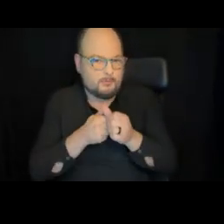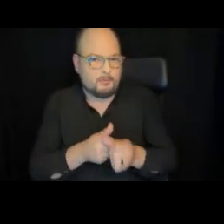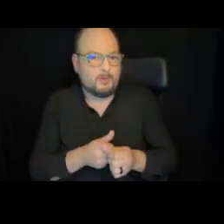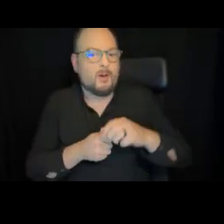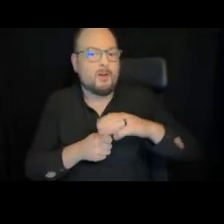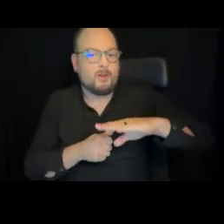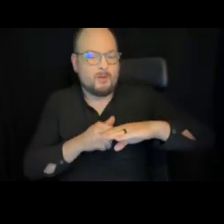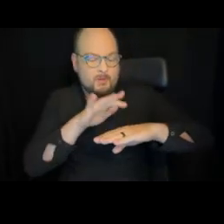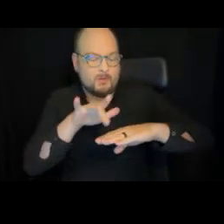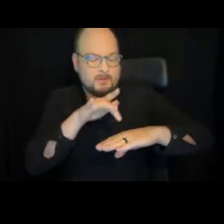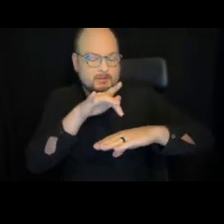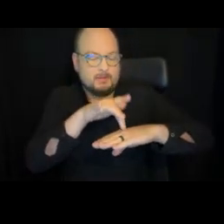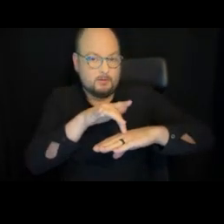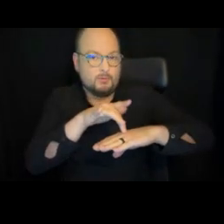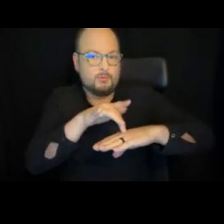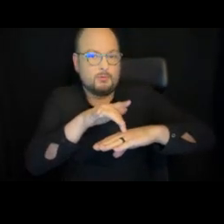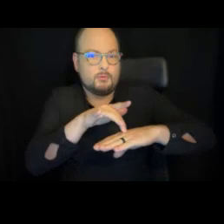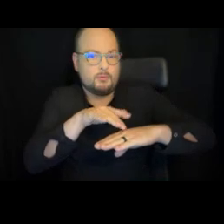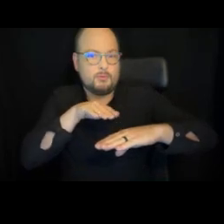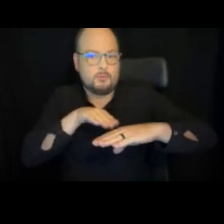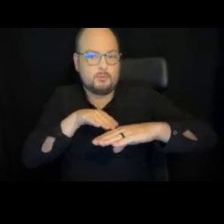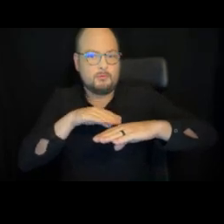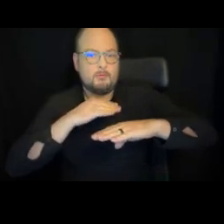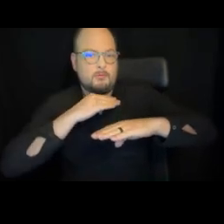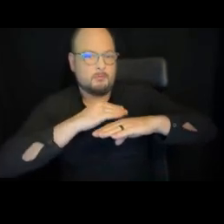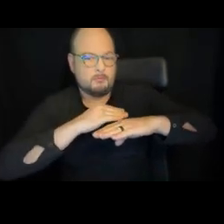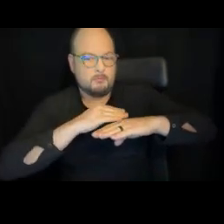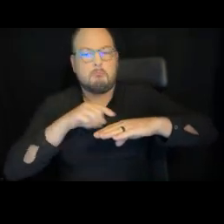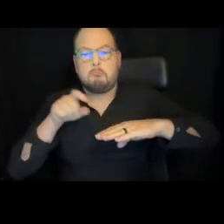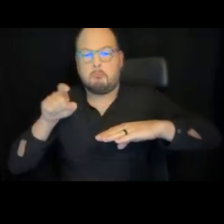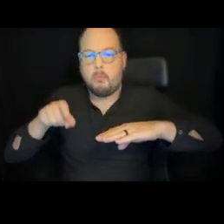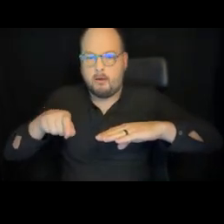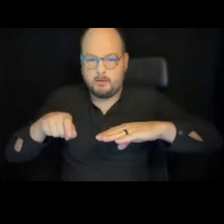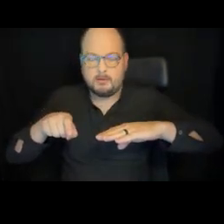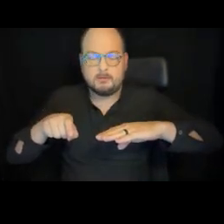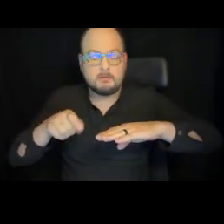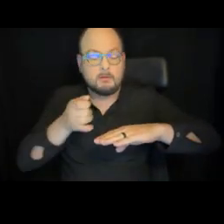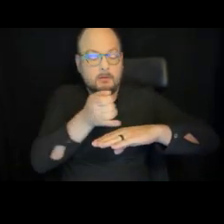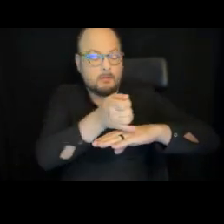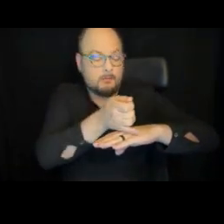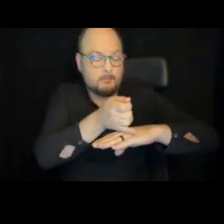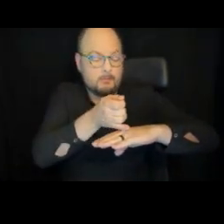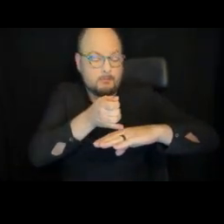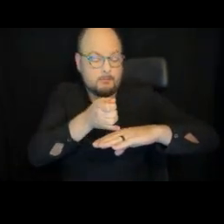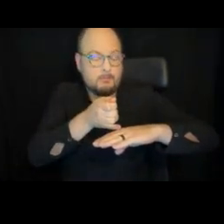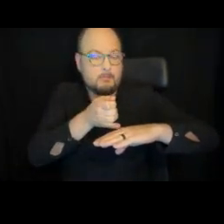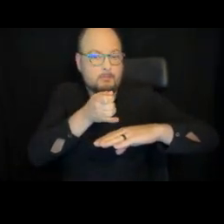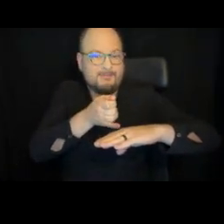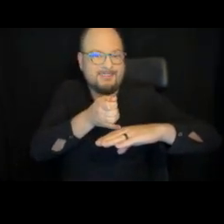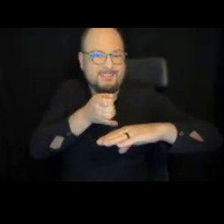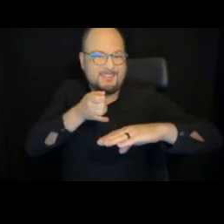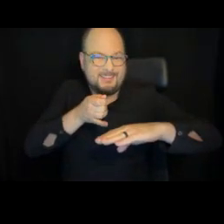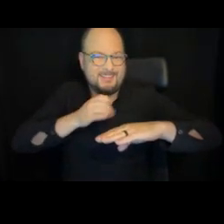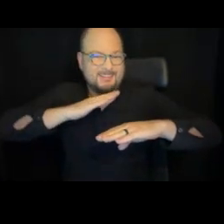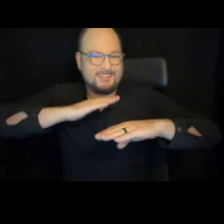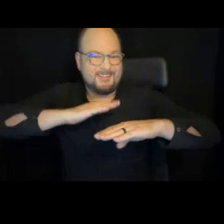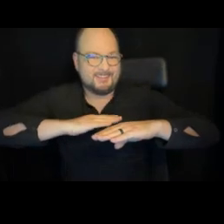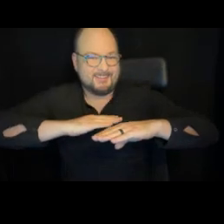its center line must be aligned with the center line of the fixture or the